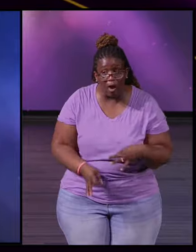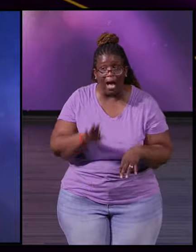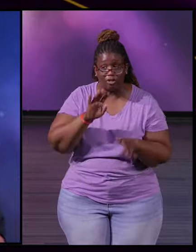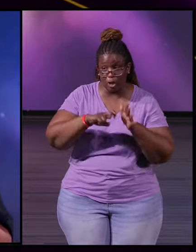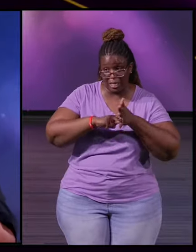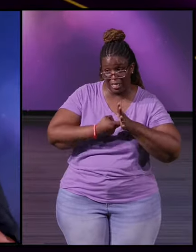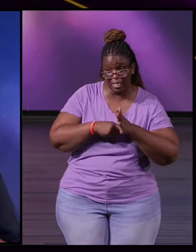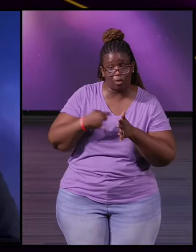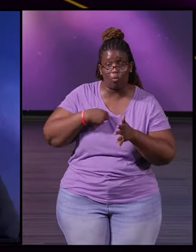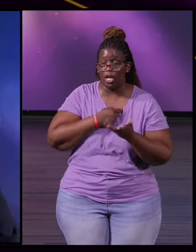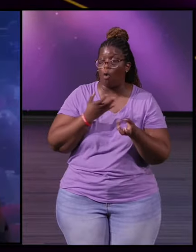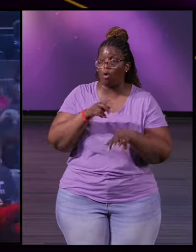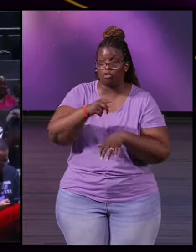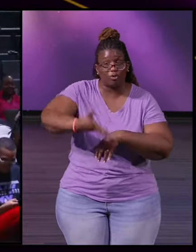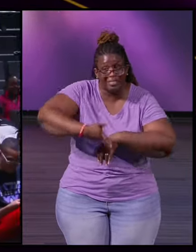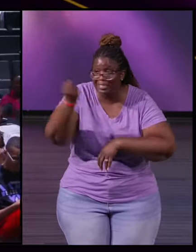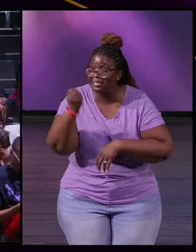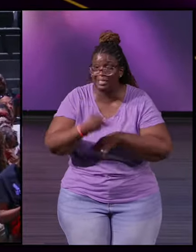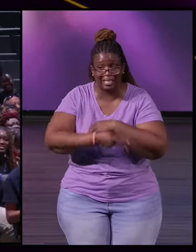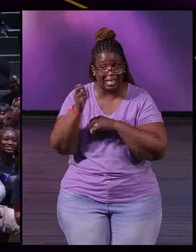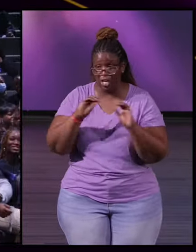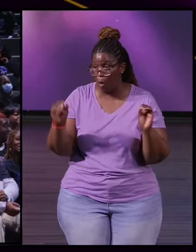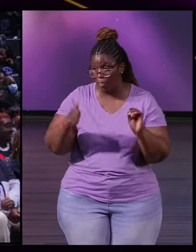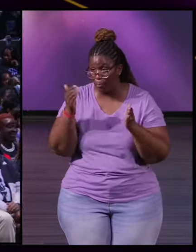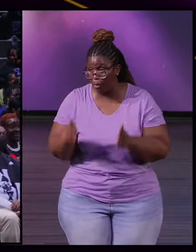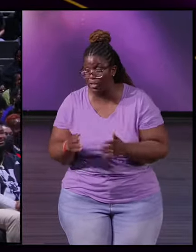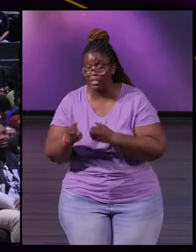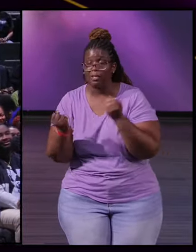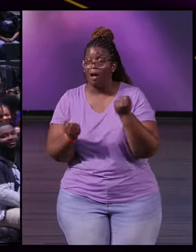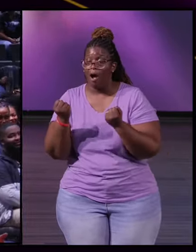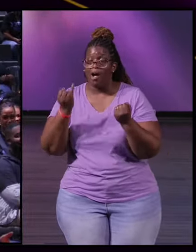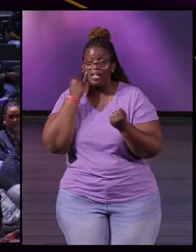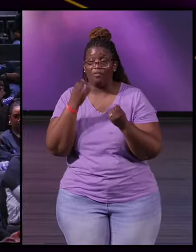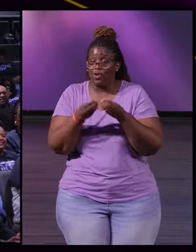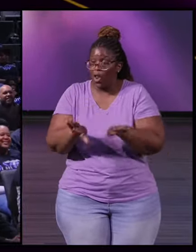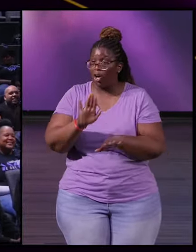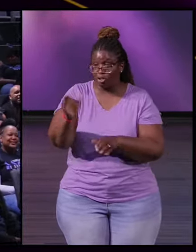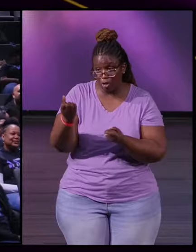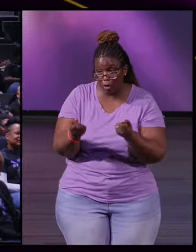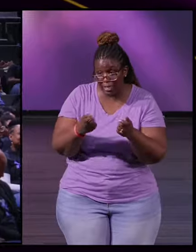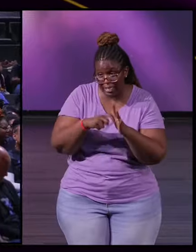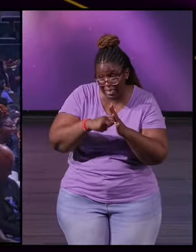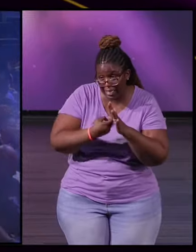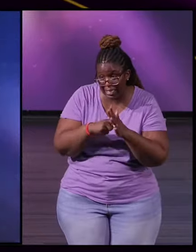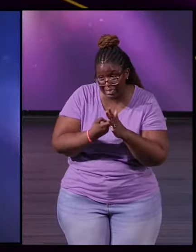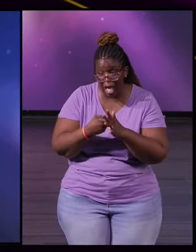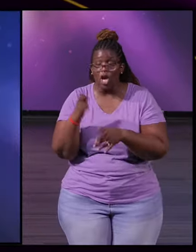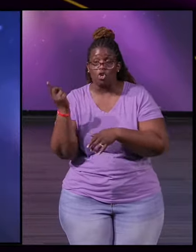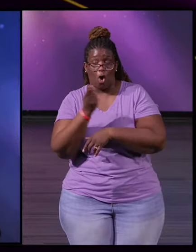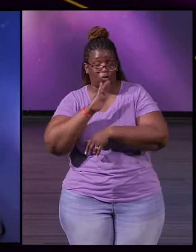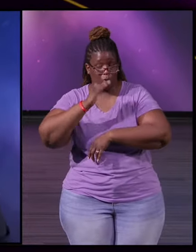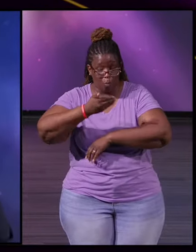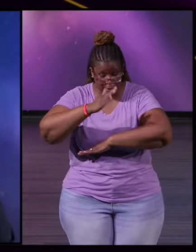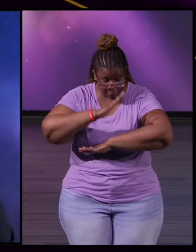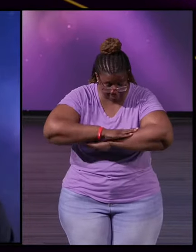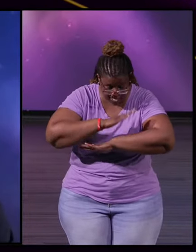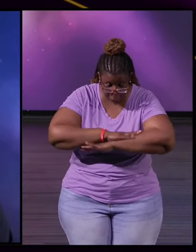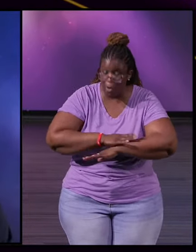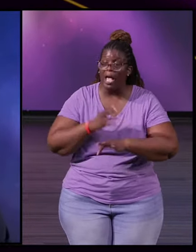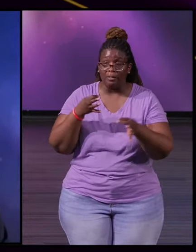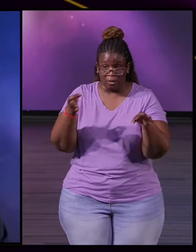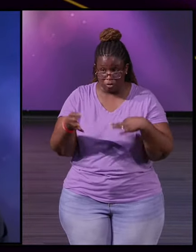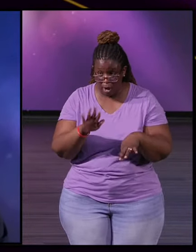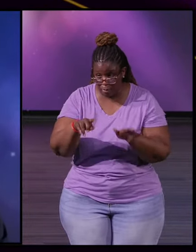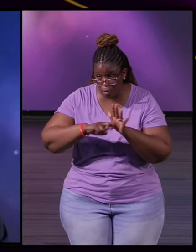And so if you lost your keys at breakfast, just go to the Welcome Center and describe the keys to them and they will give it to you if they happen to